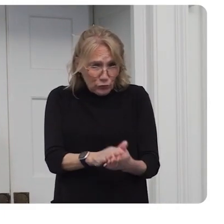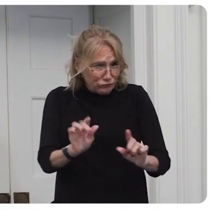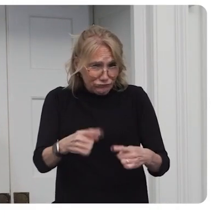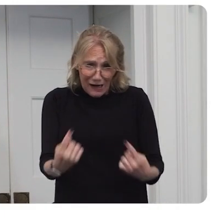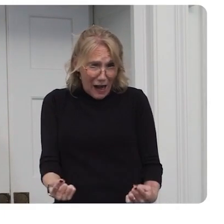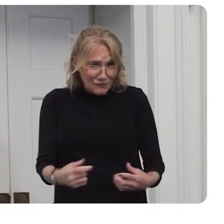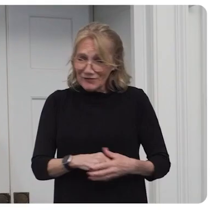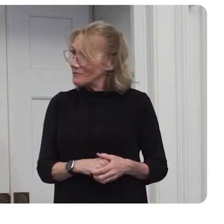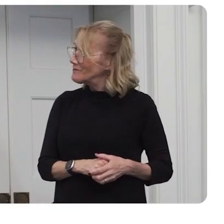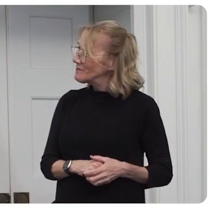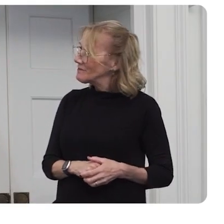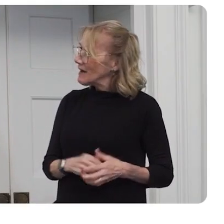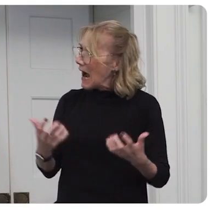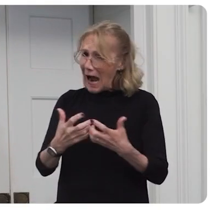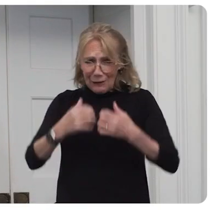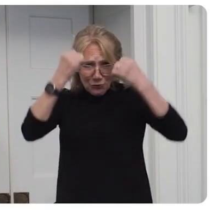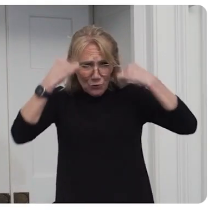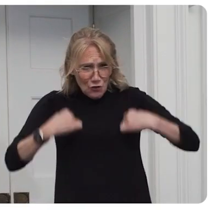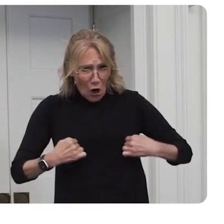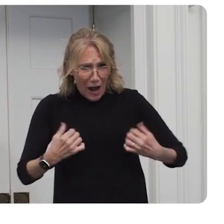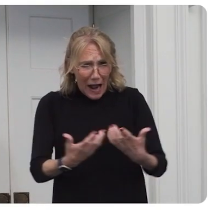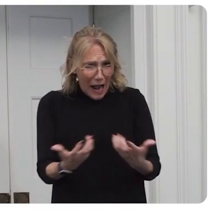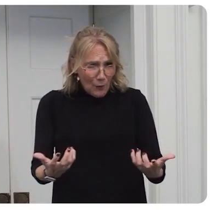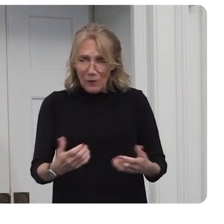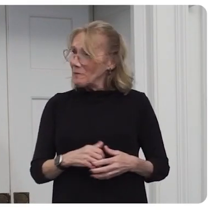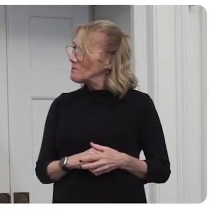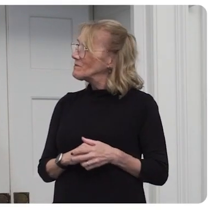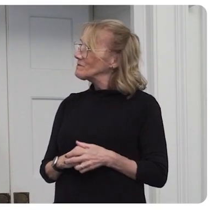could you, Grace? I don't know how you can get it on.